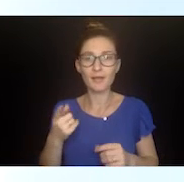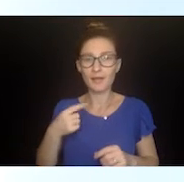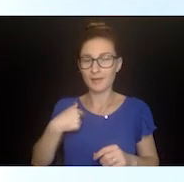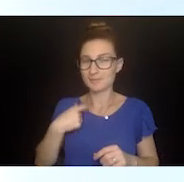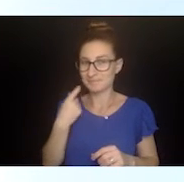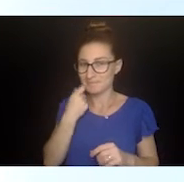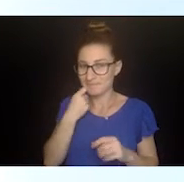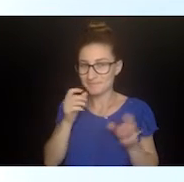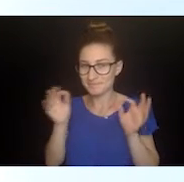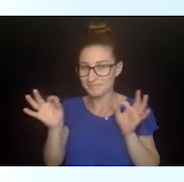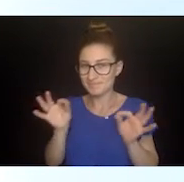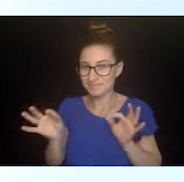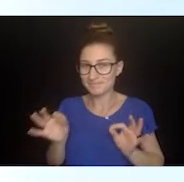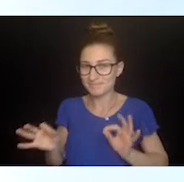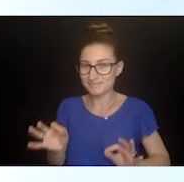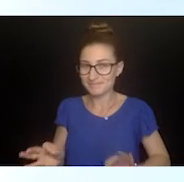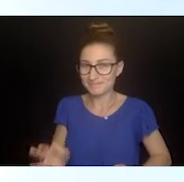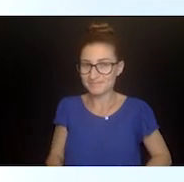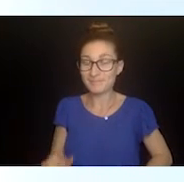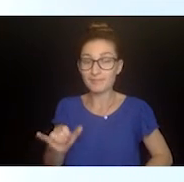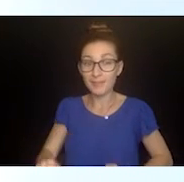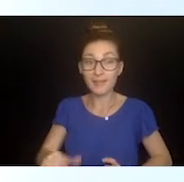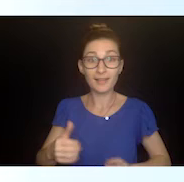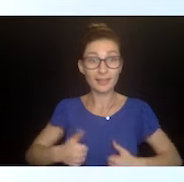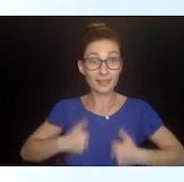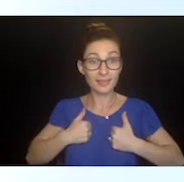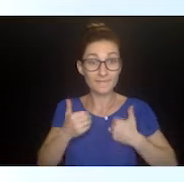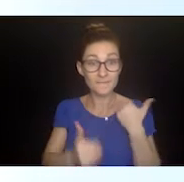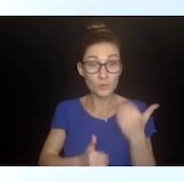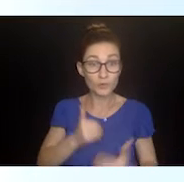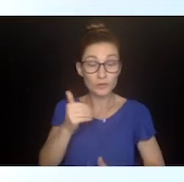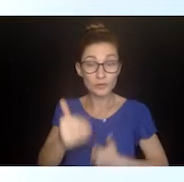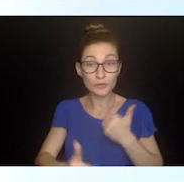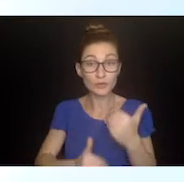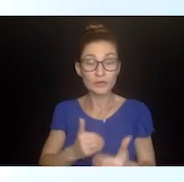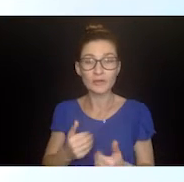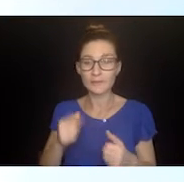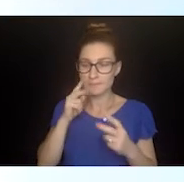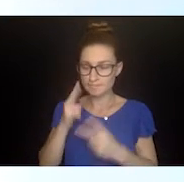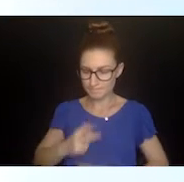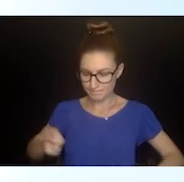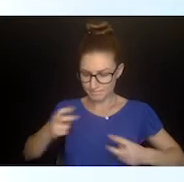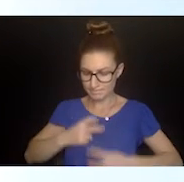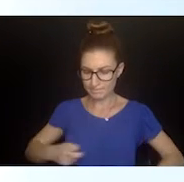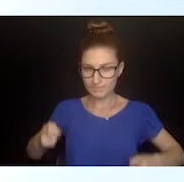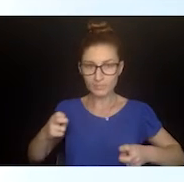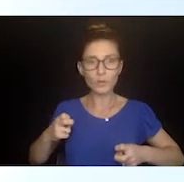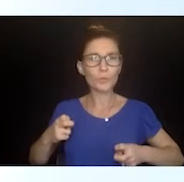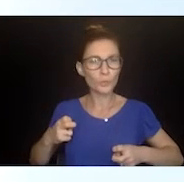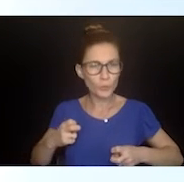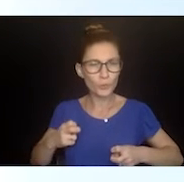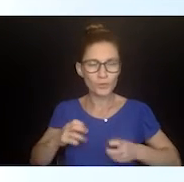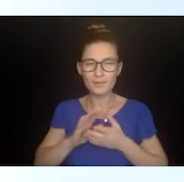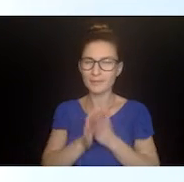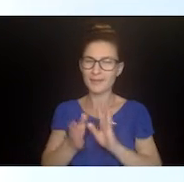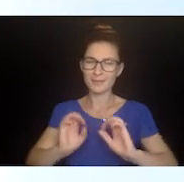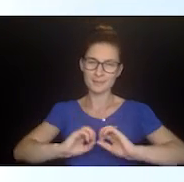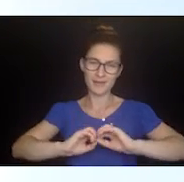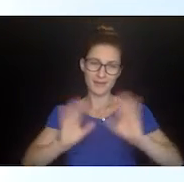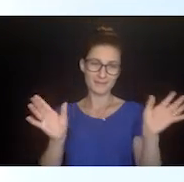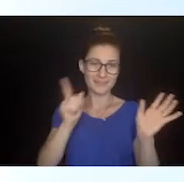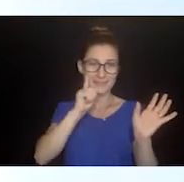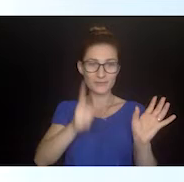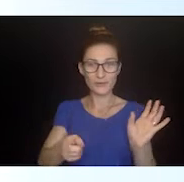just explained to you very quickly, through a life audit, through looking at myself, things would become obvious